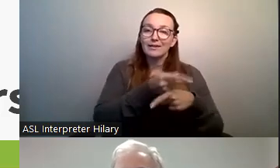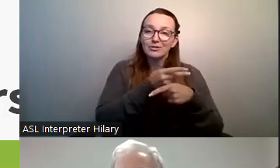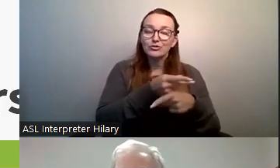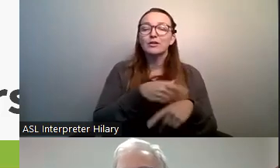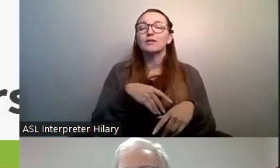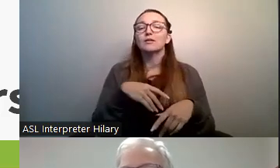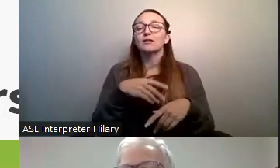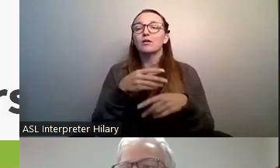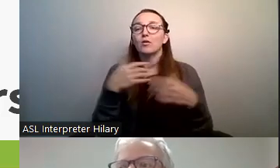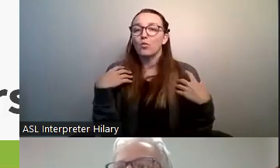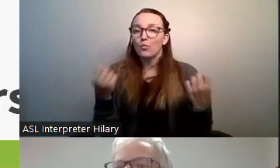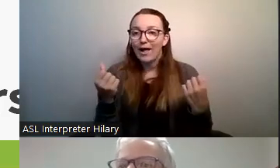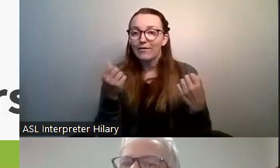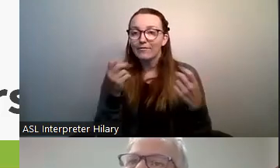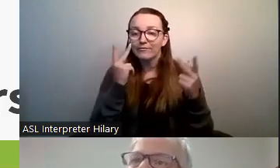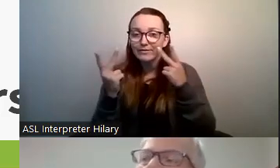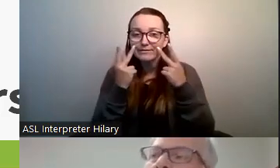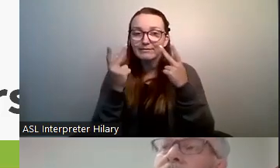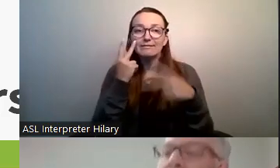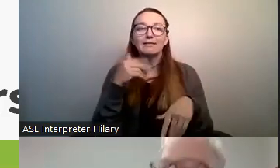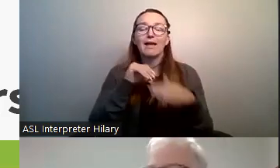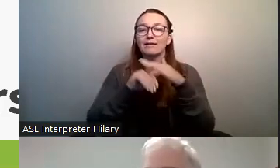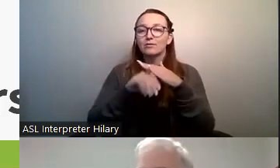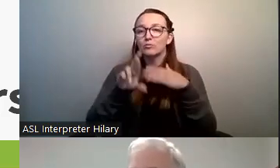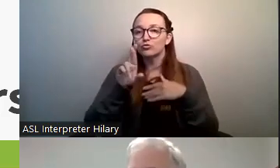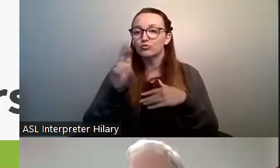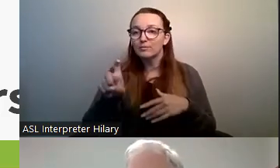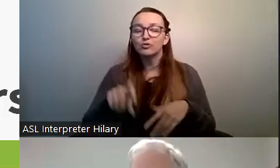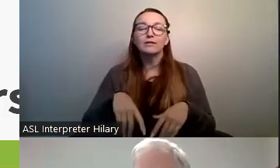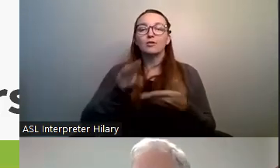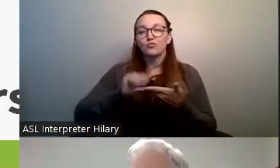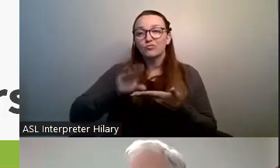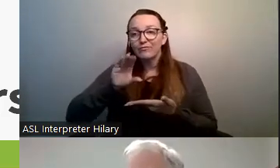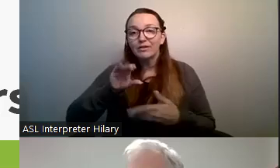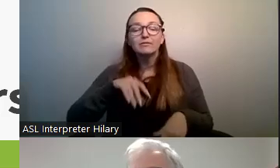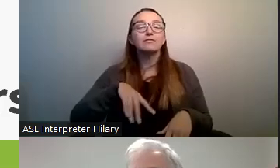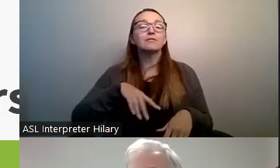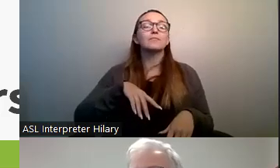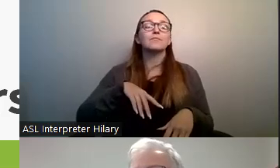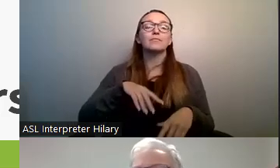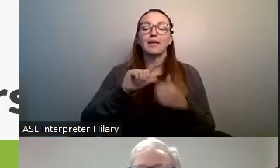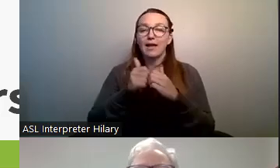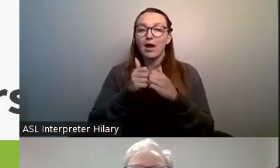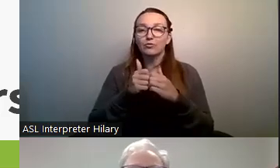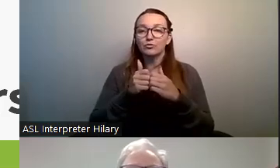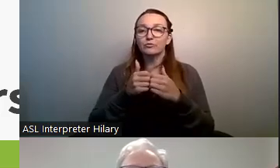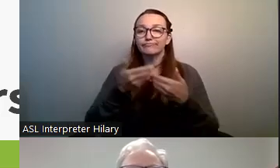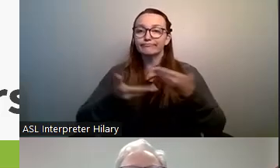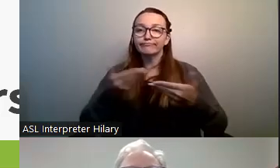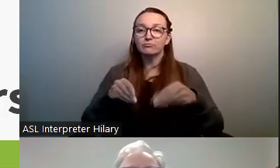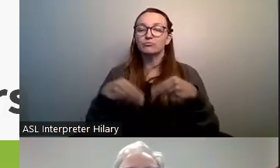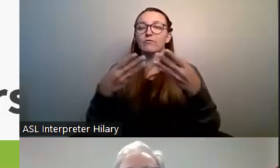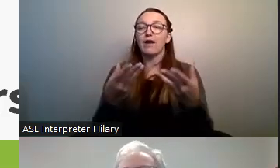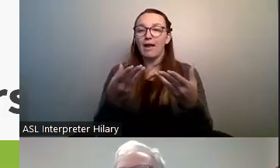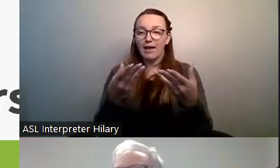to prescriptions, medication refills, and help to facilitate services for children who may need early